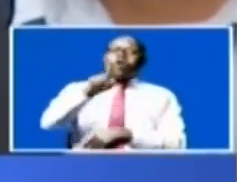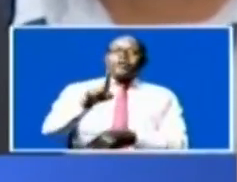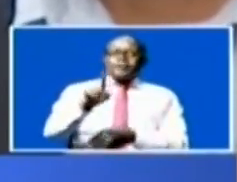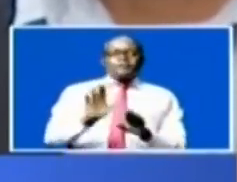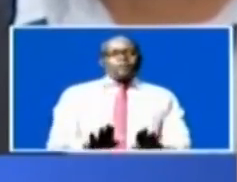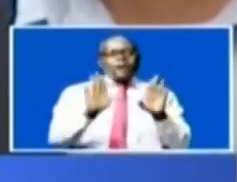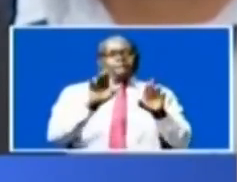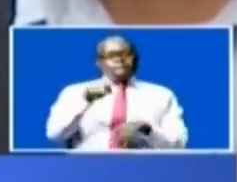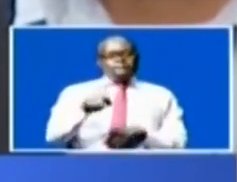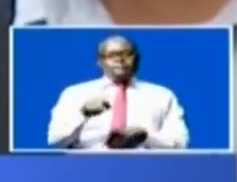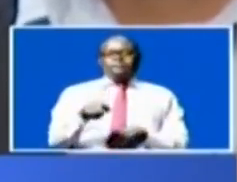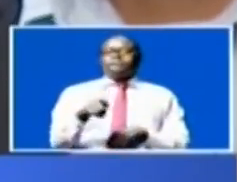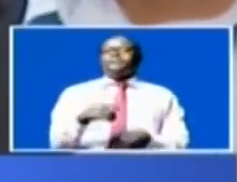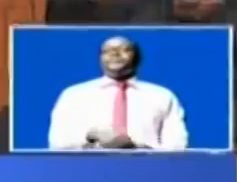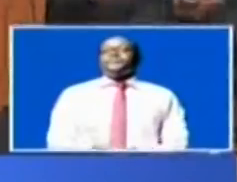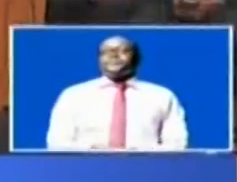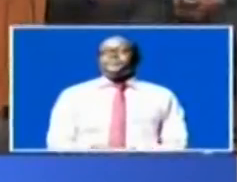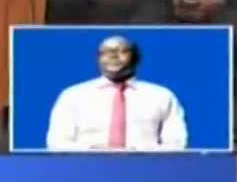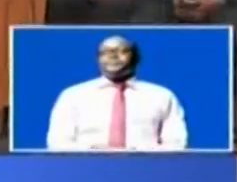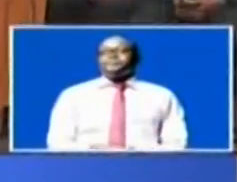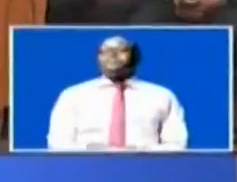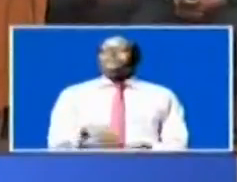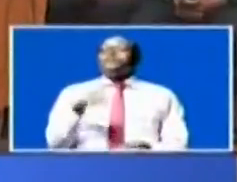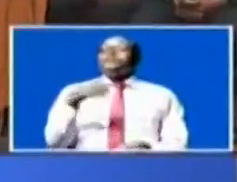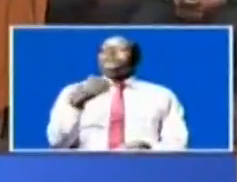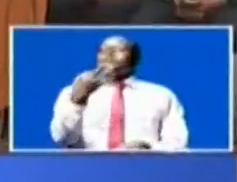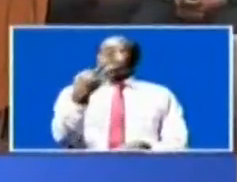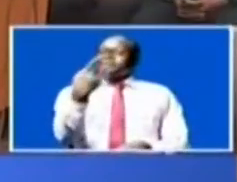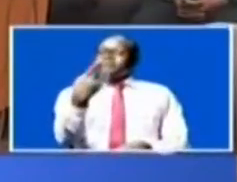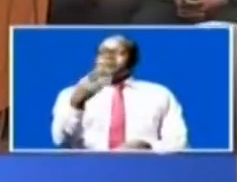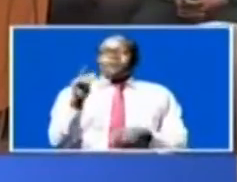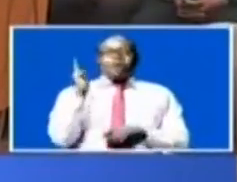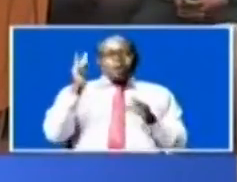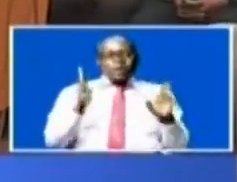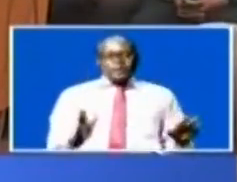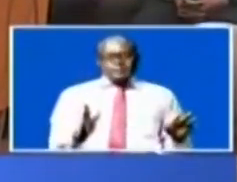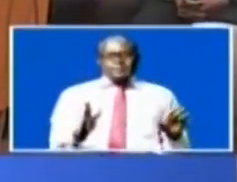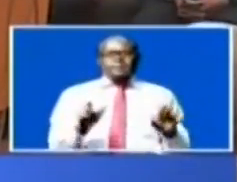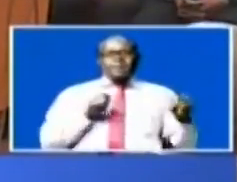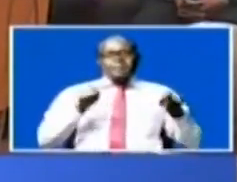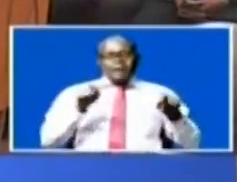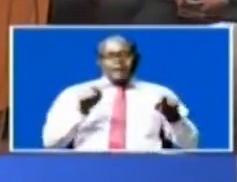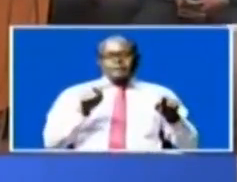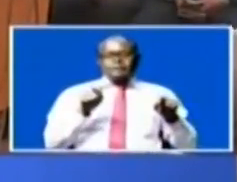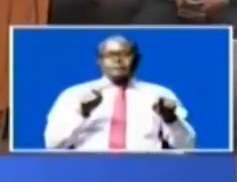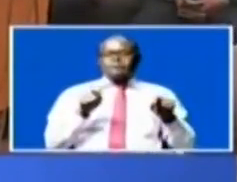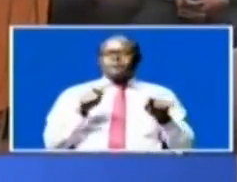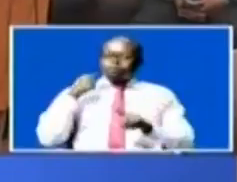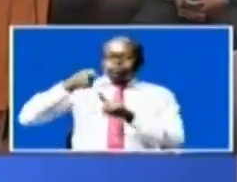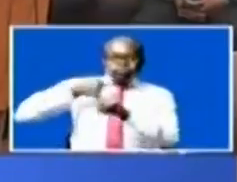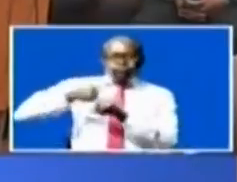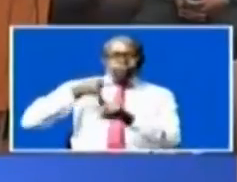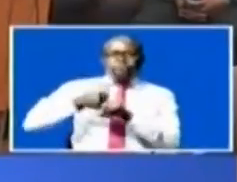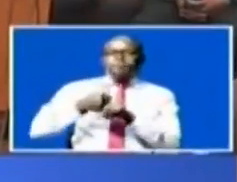matter, at least for now. Her 34-man defense team successfully managed to wiggle her out